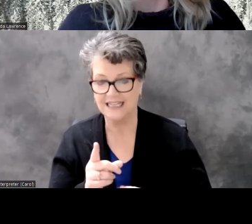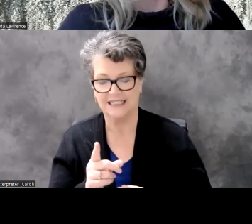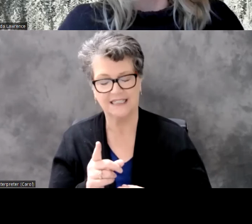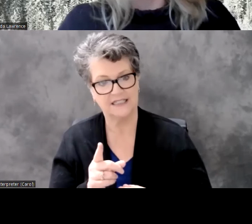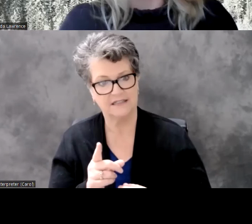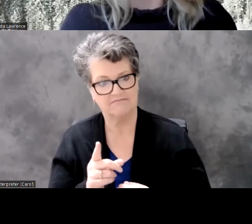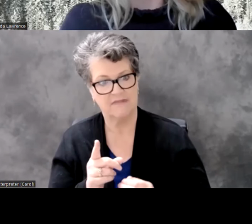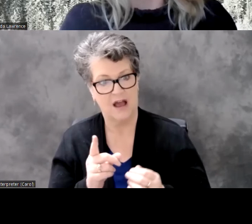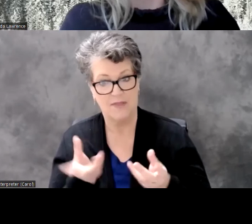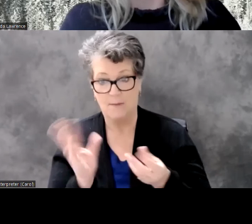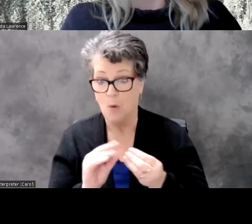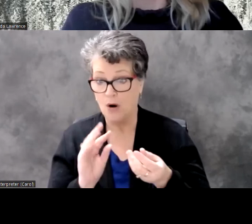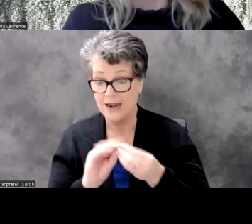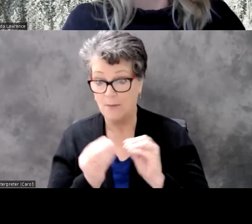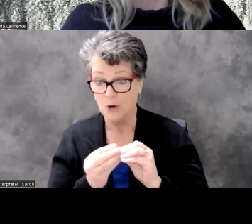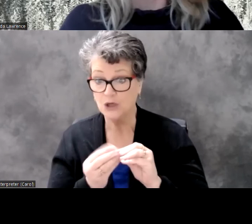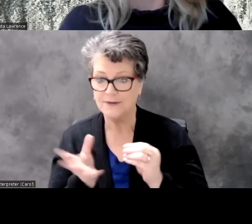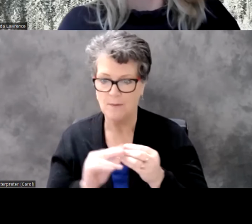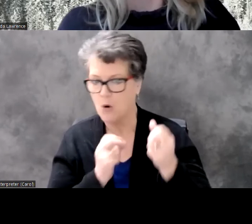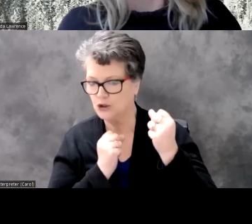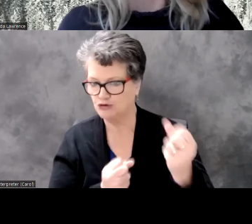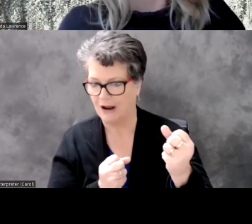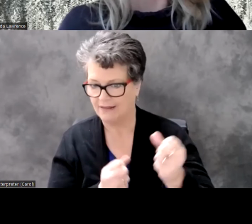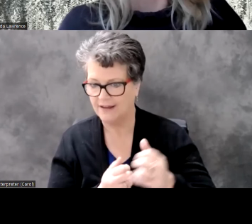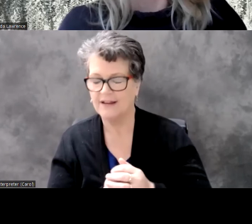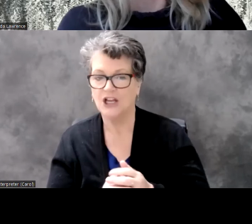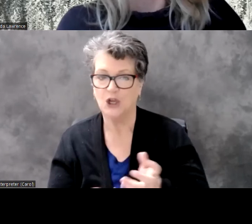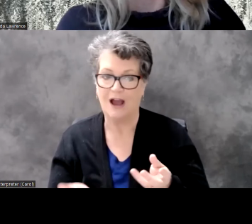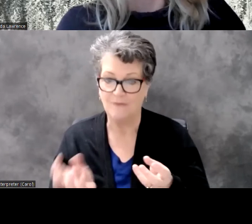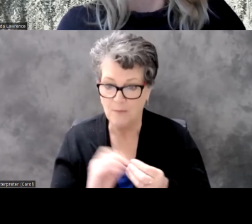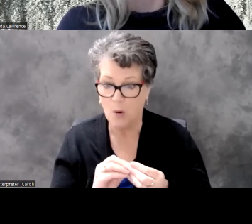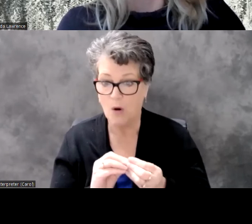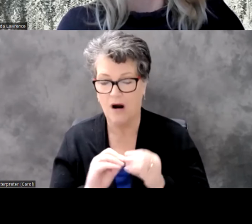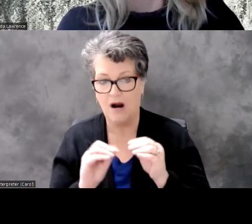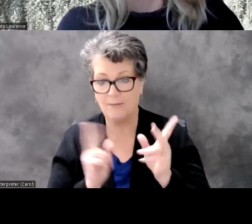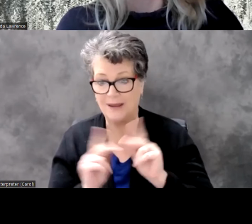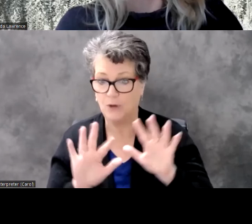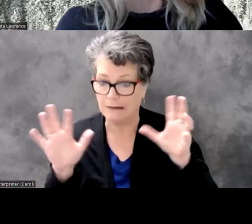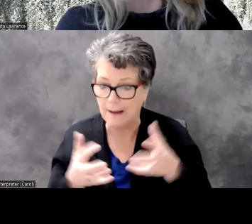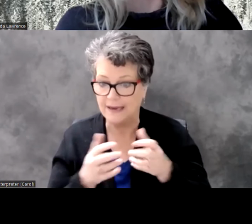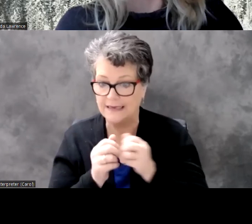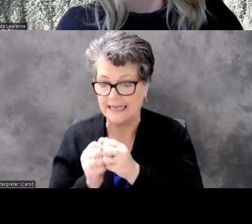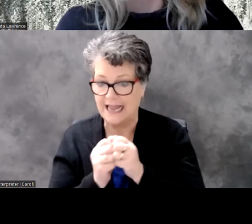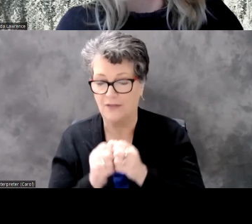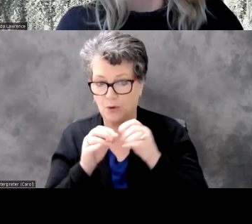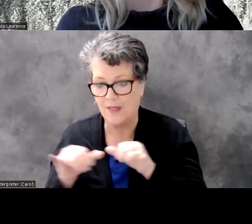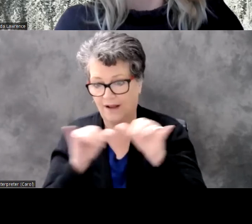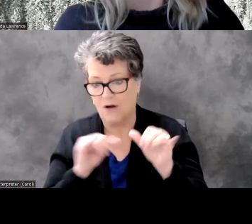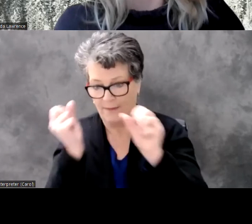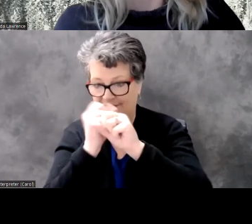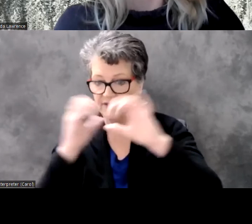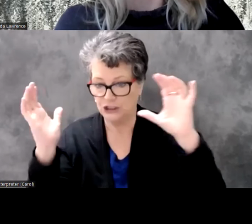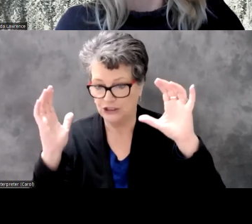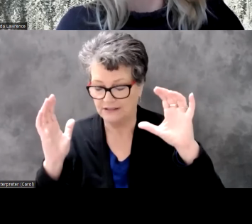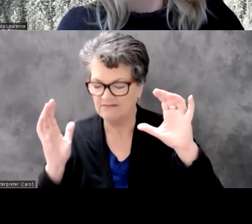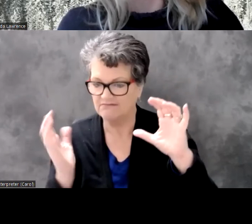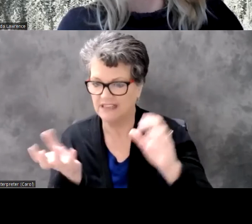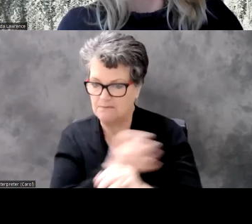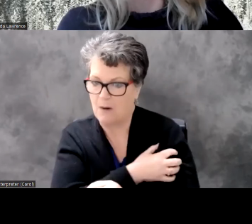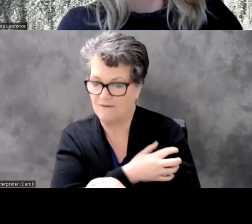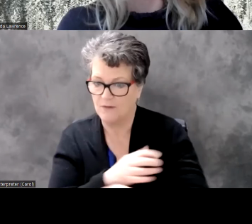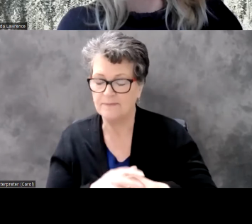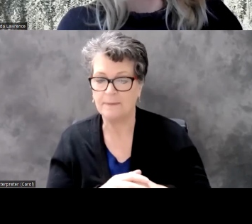is power in numbers when you have more voices coming together collectively with that common vision. This is something that, as